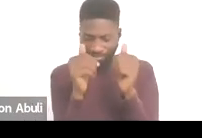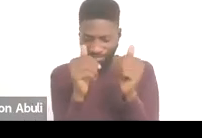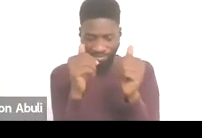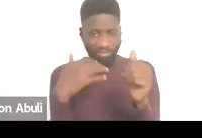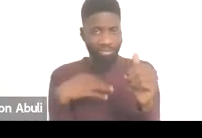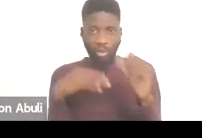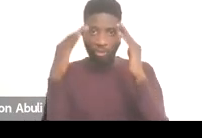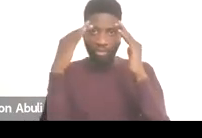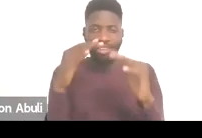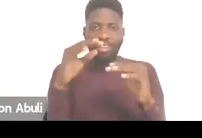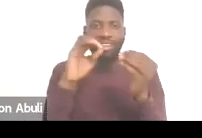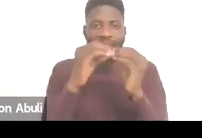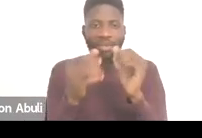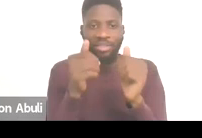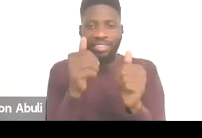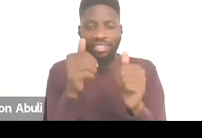attention.